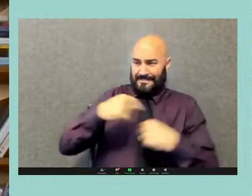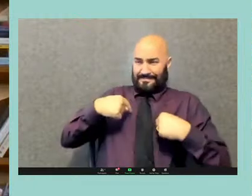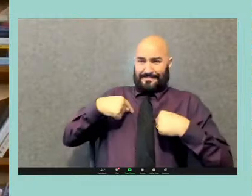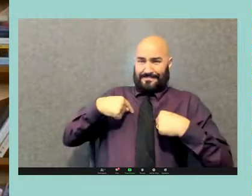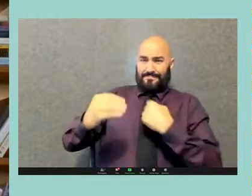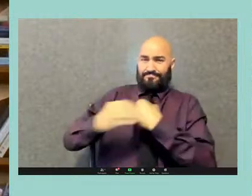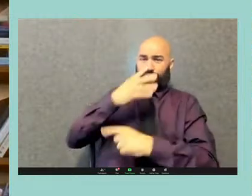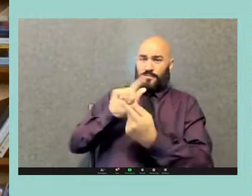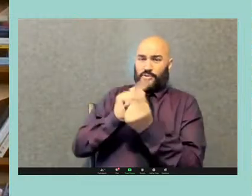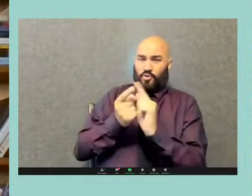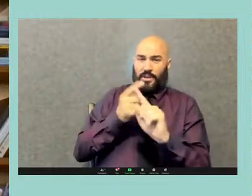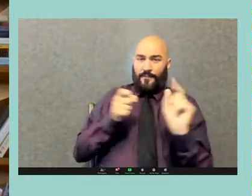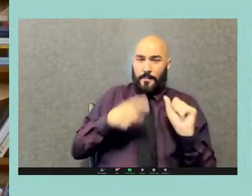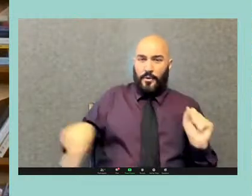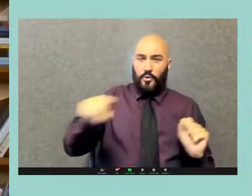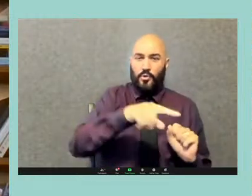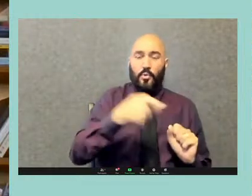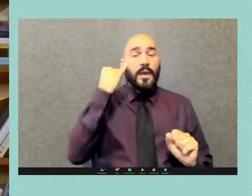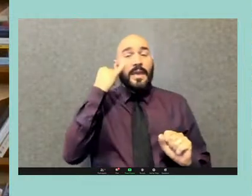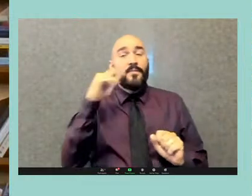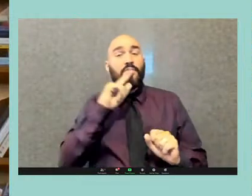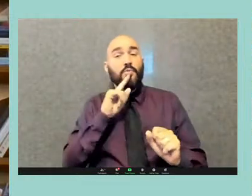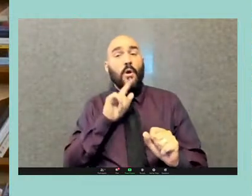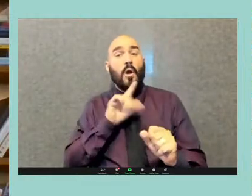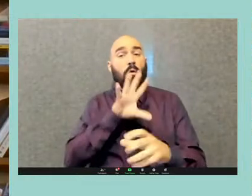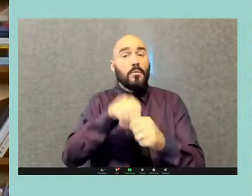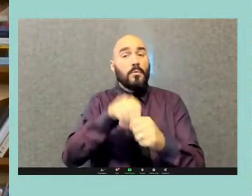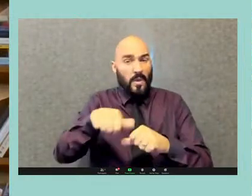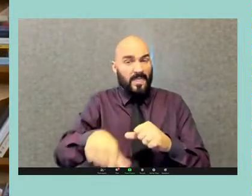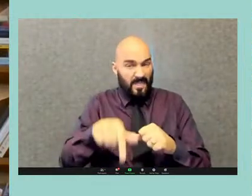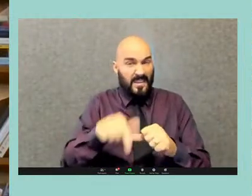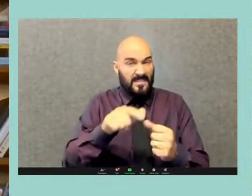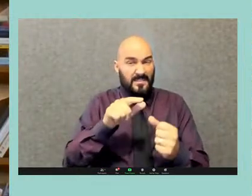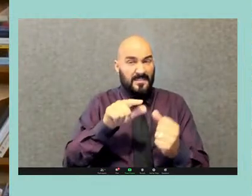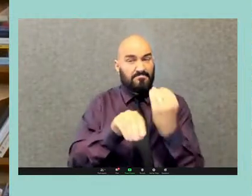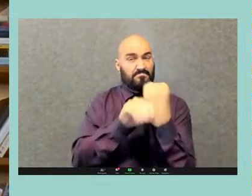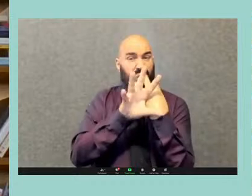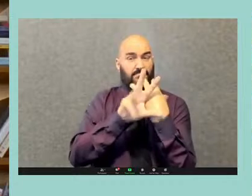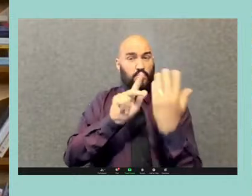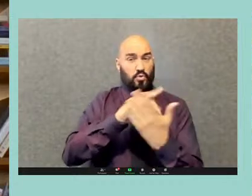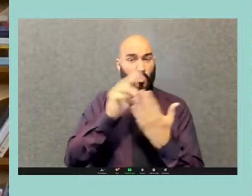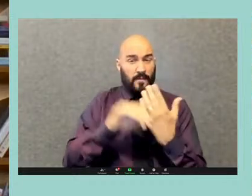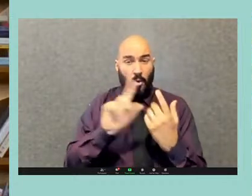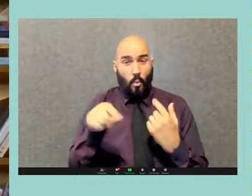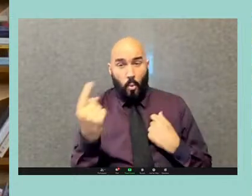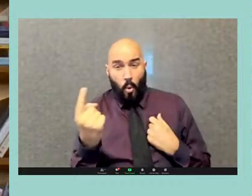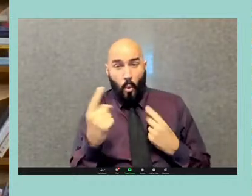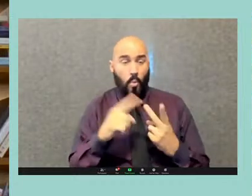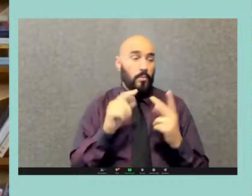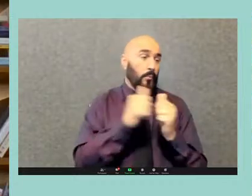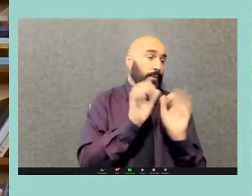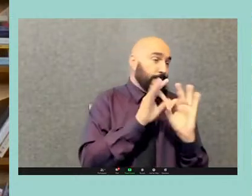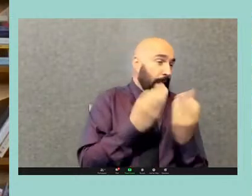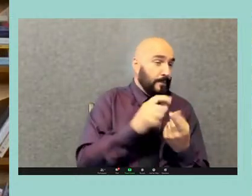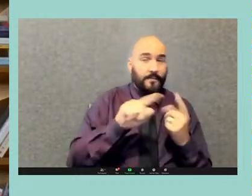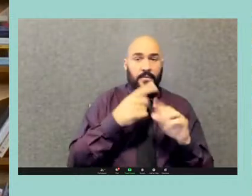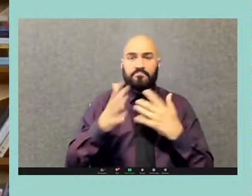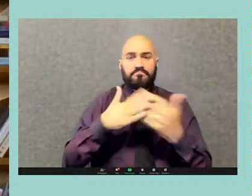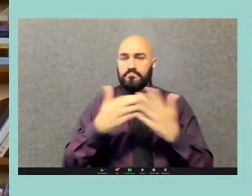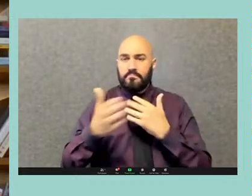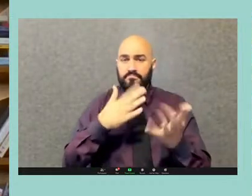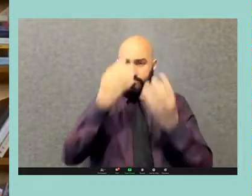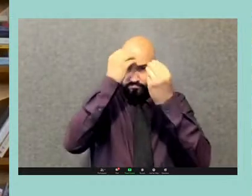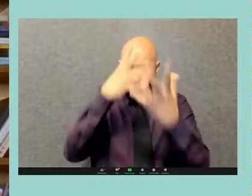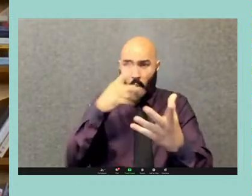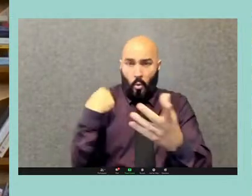you are a Bridget tuning into the service on your own or with a family or in the company of friends, we affirm that